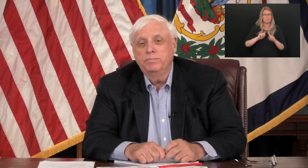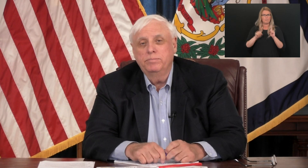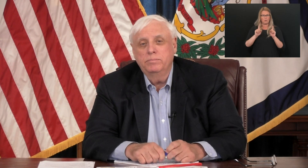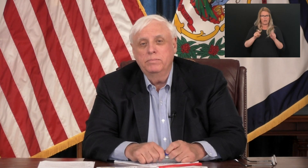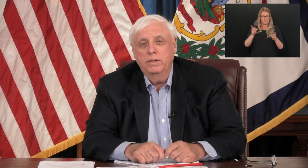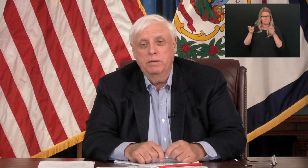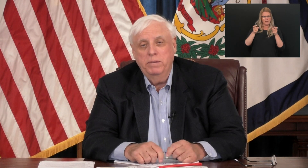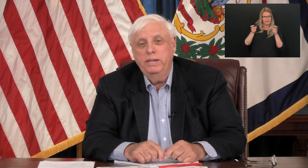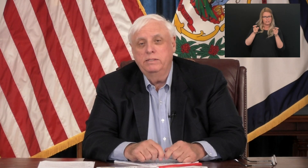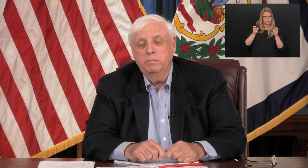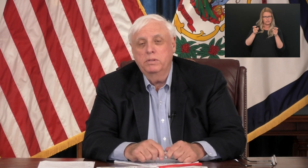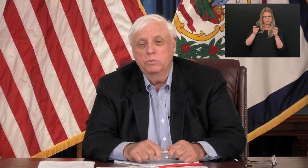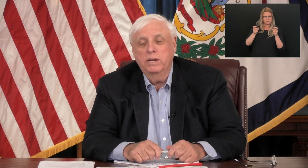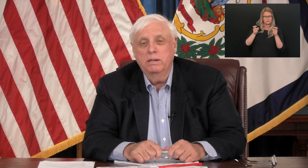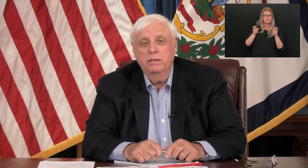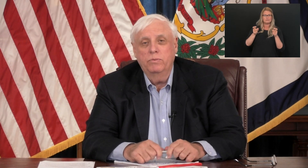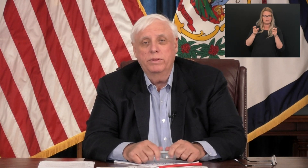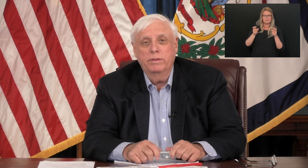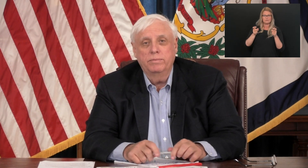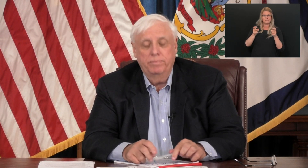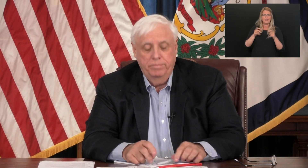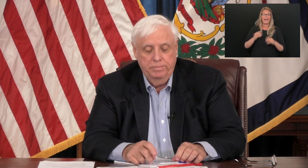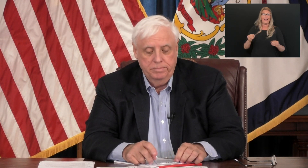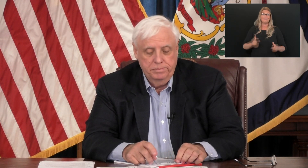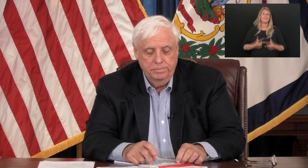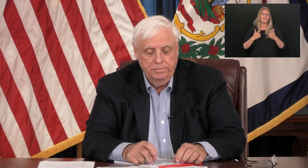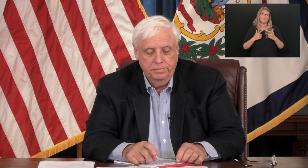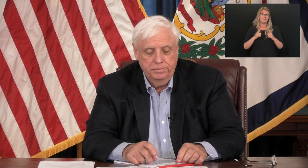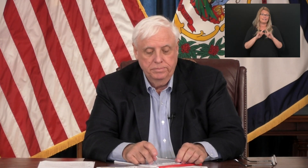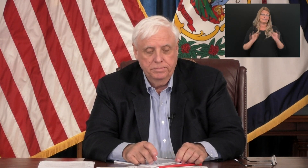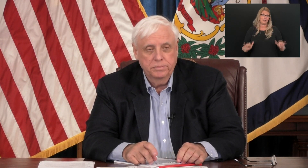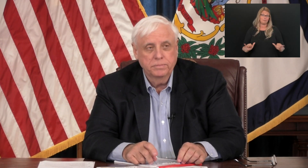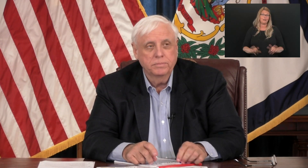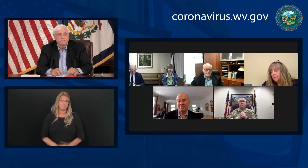it. We got to manage it because we got to live with it.